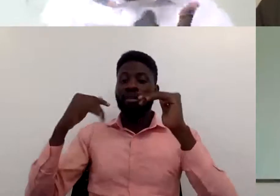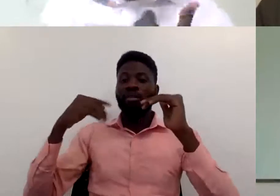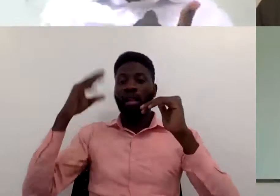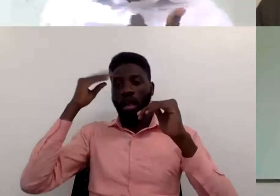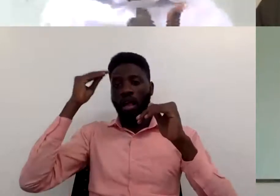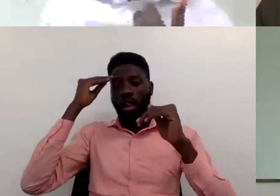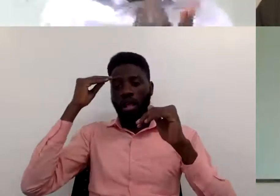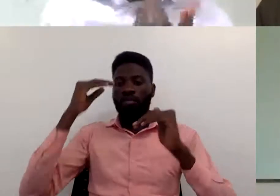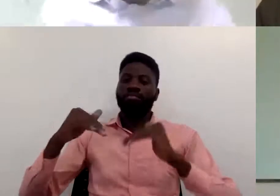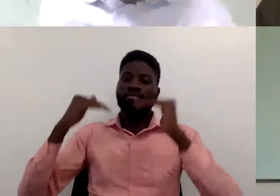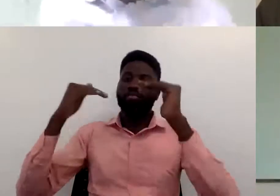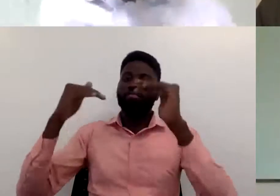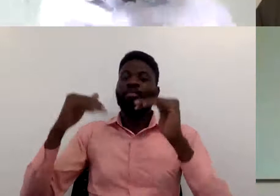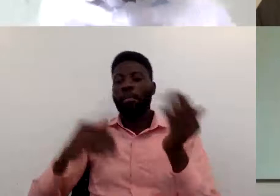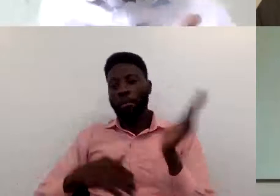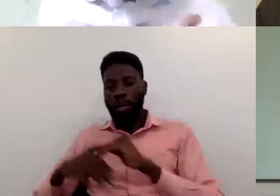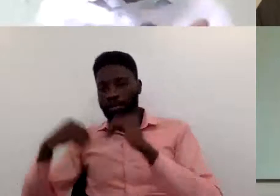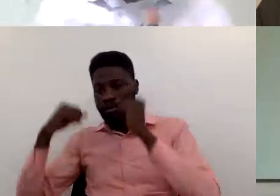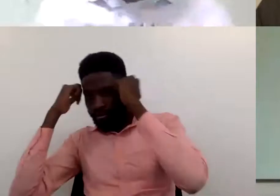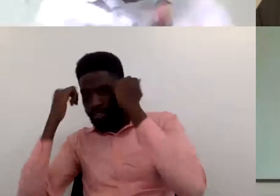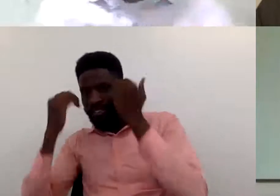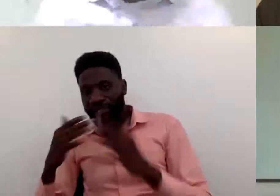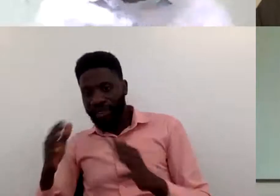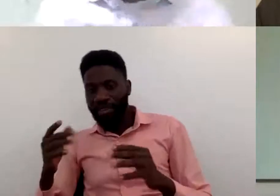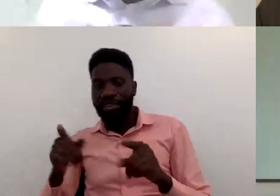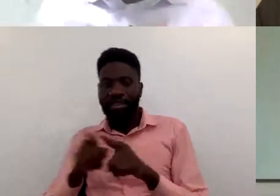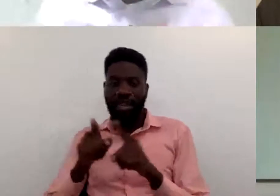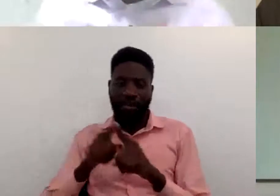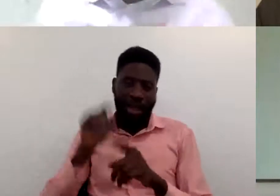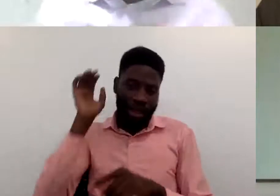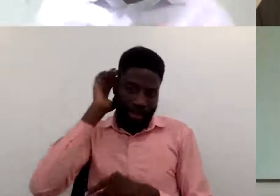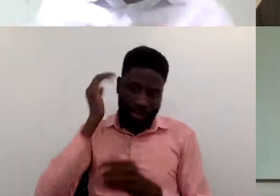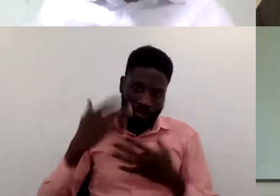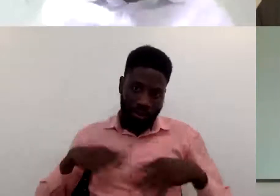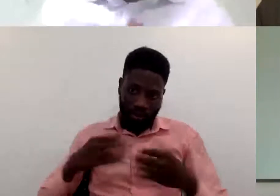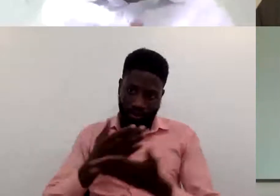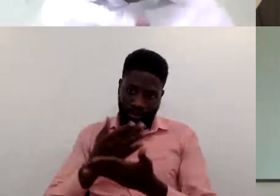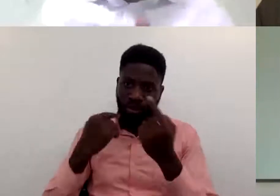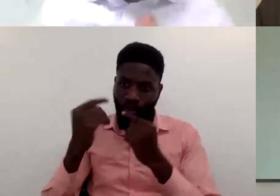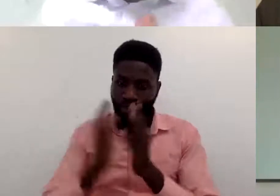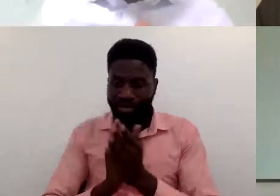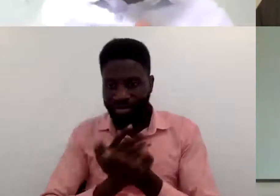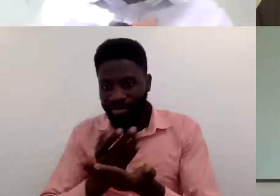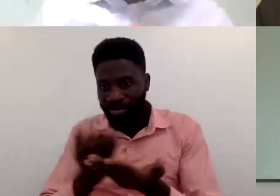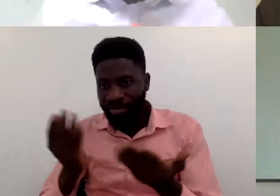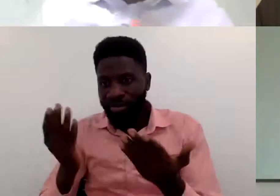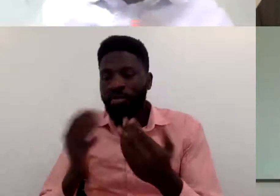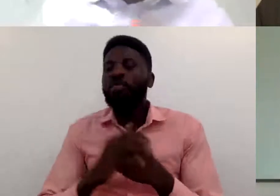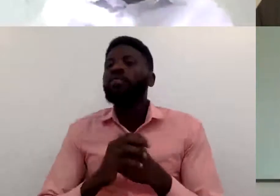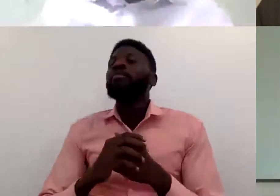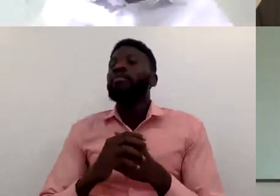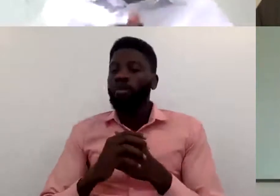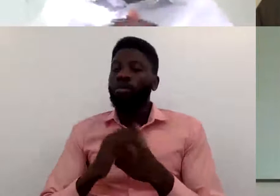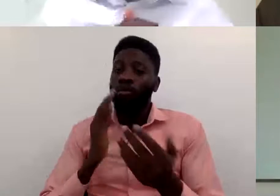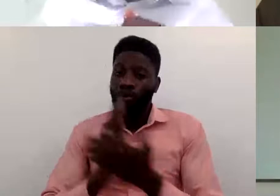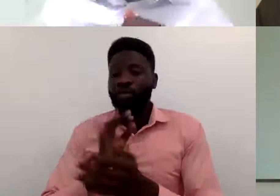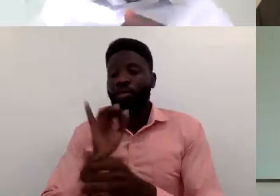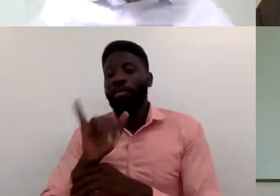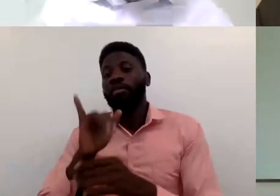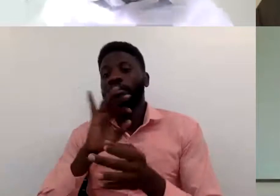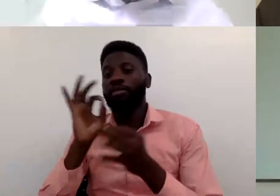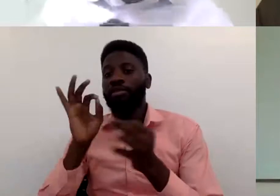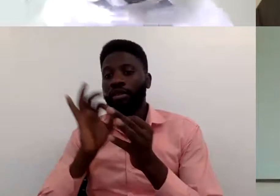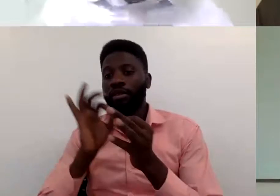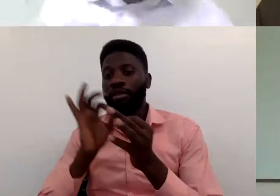have had to go back to class. And I think listening to my colleagues speak to you, it really, that's the gist of it, is there